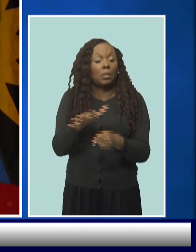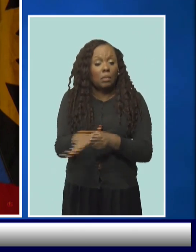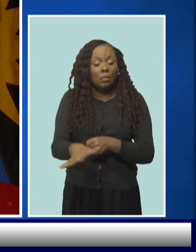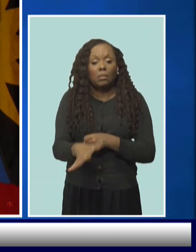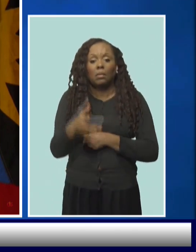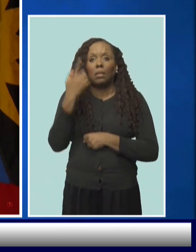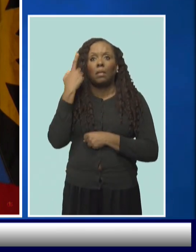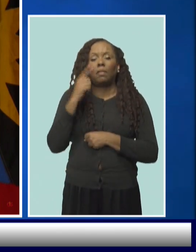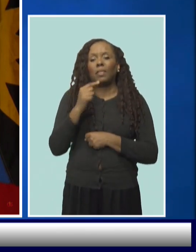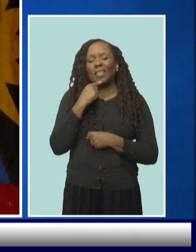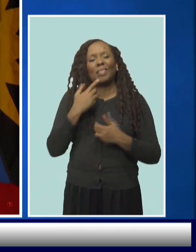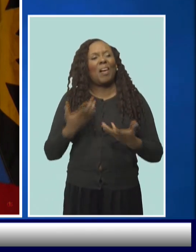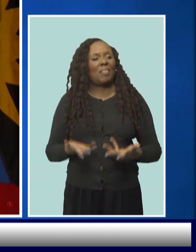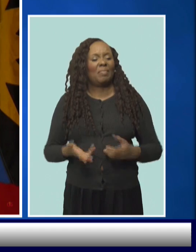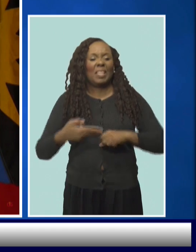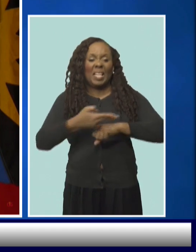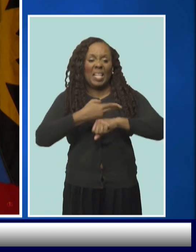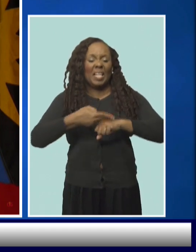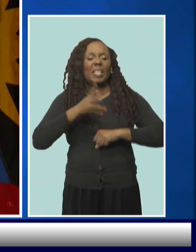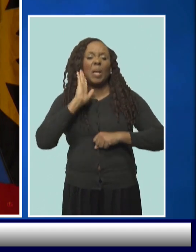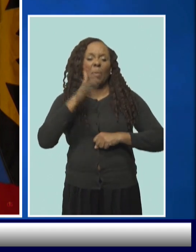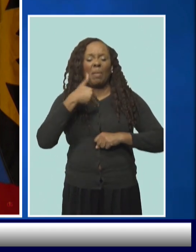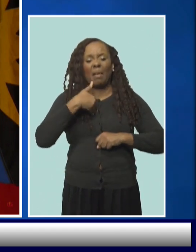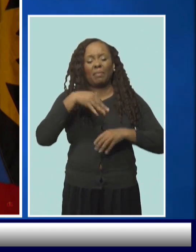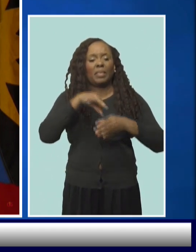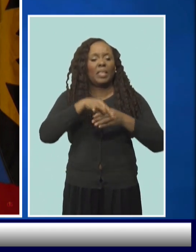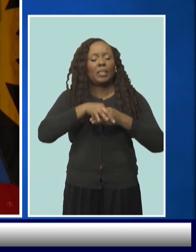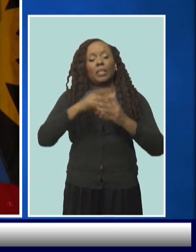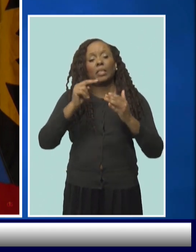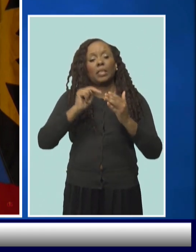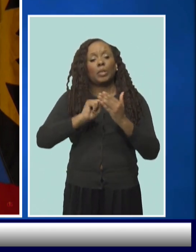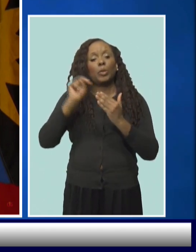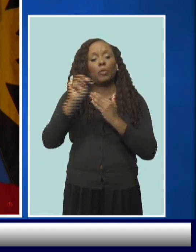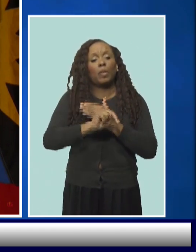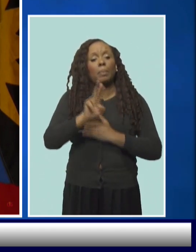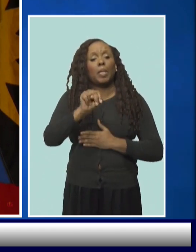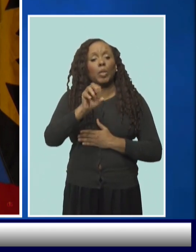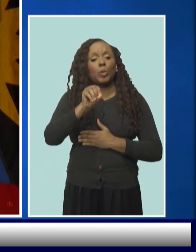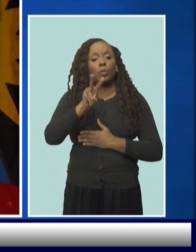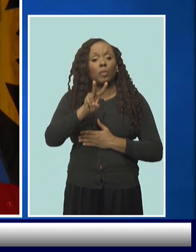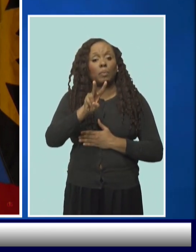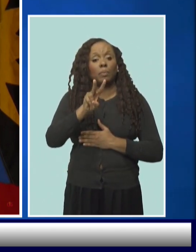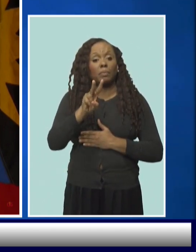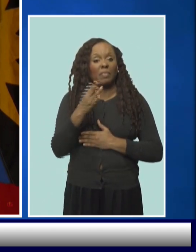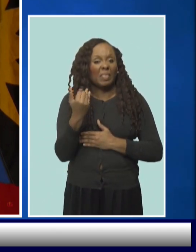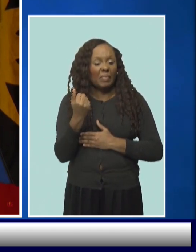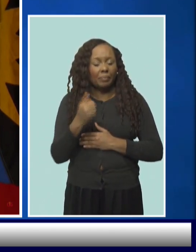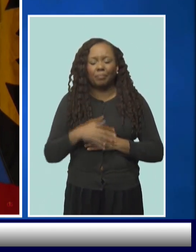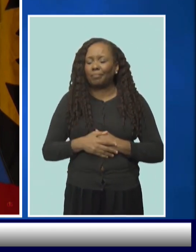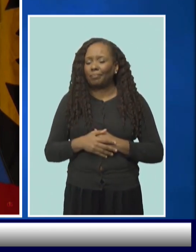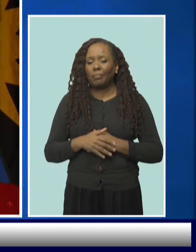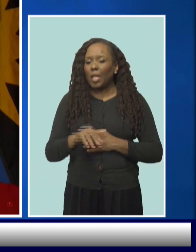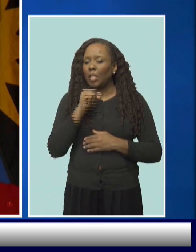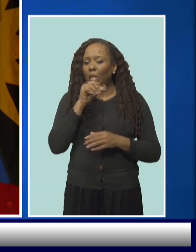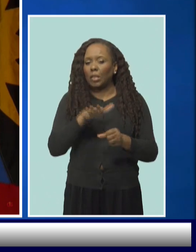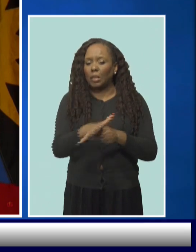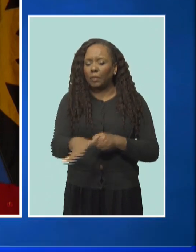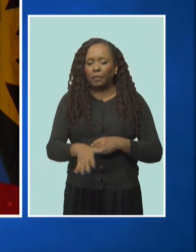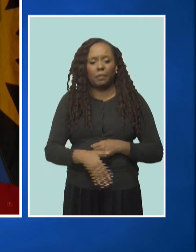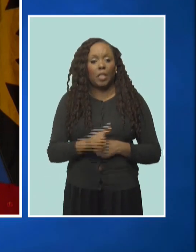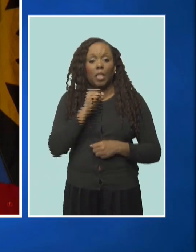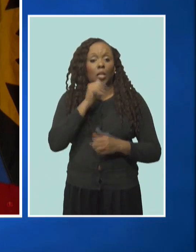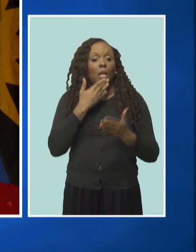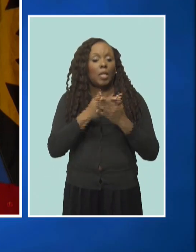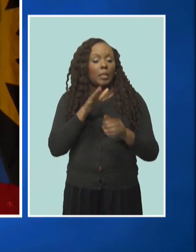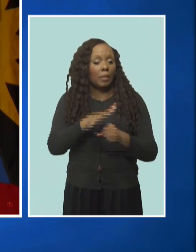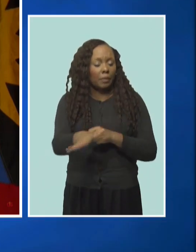just to be able to say that Haiti will have an election on November 15th. It is not going to be sufficient to just stabilize